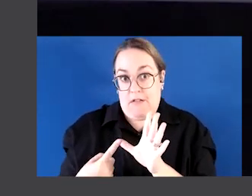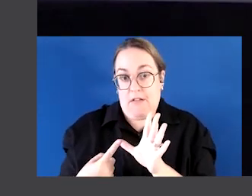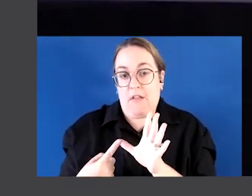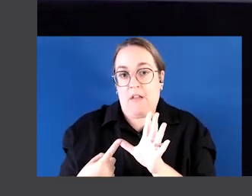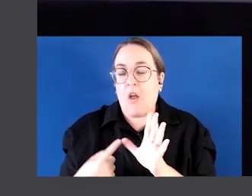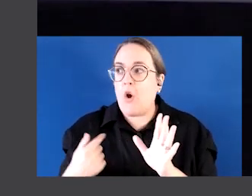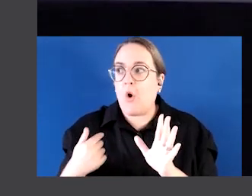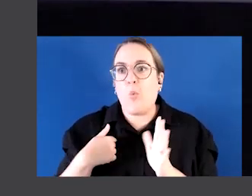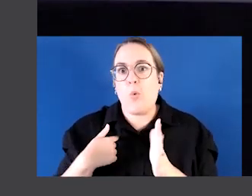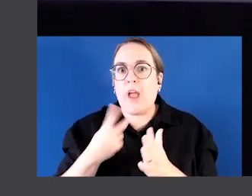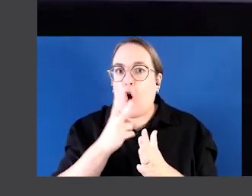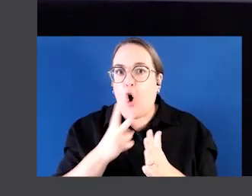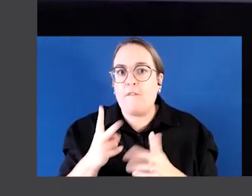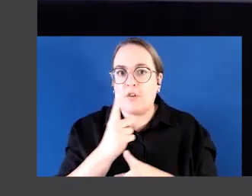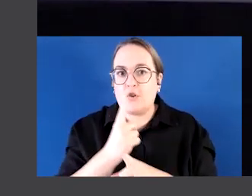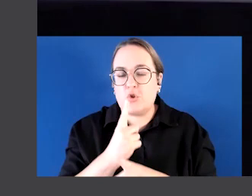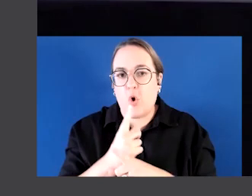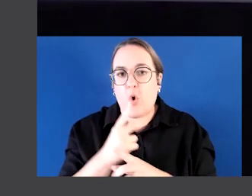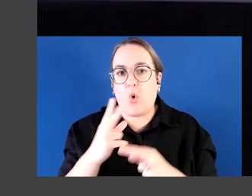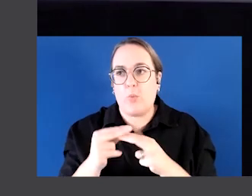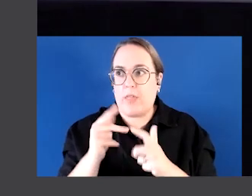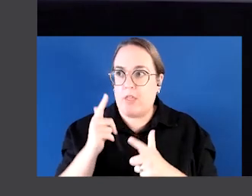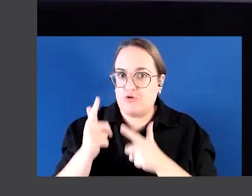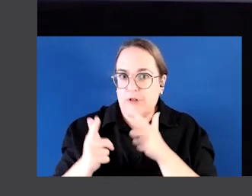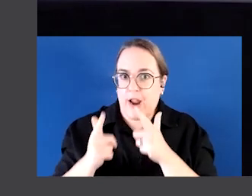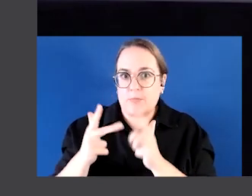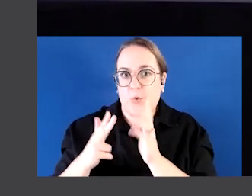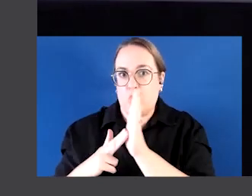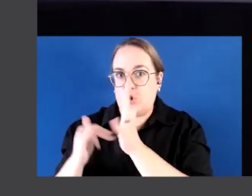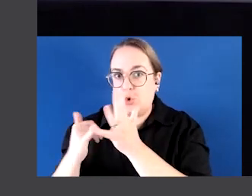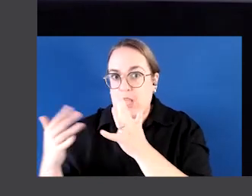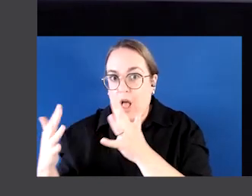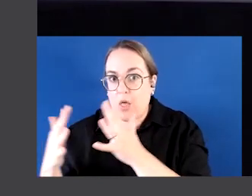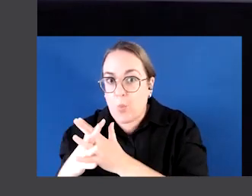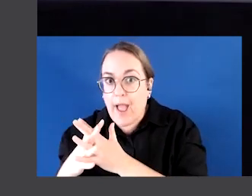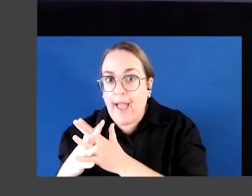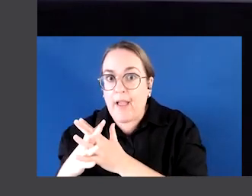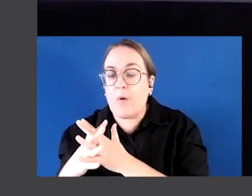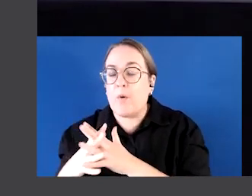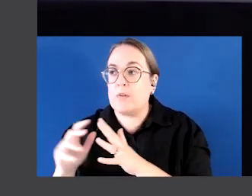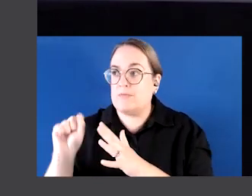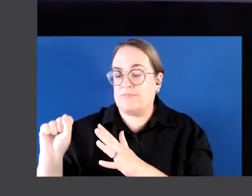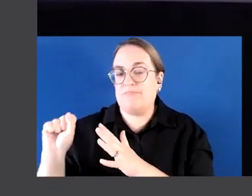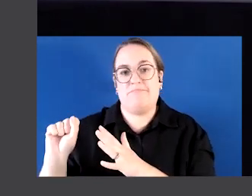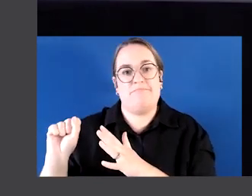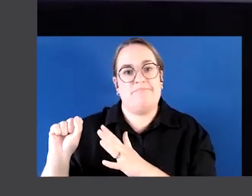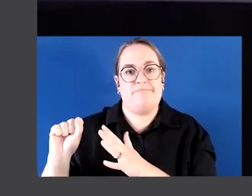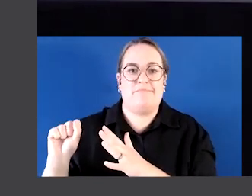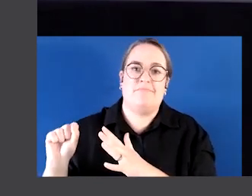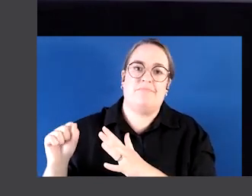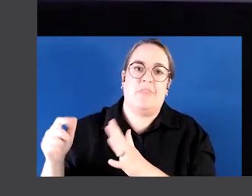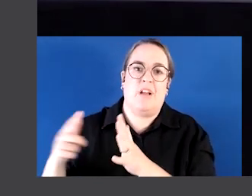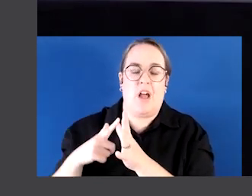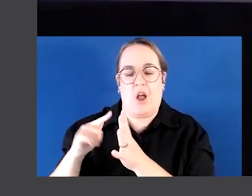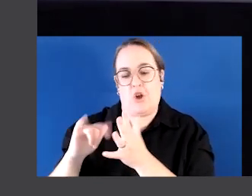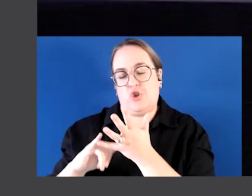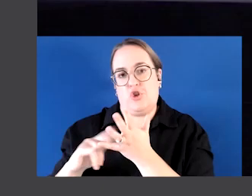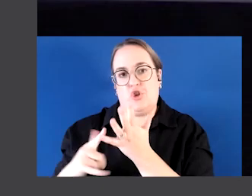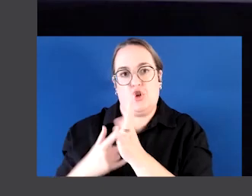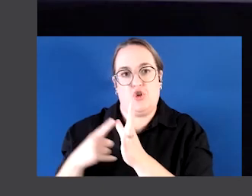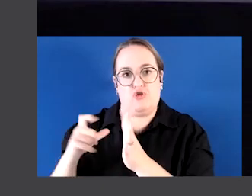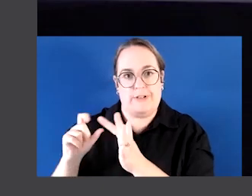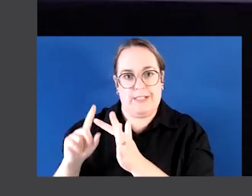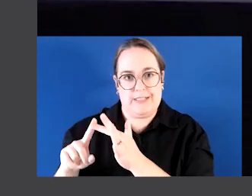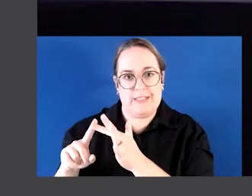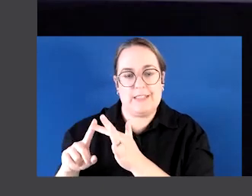we've spent a bit of time talking to our counterparts interstate. So I have regular meetings with Transport for New South Wales Head of Assurance and Integrity, and also